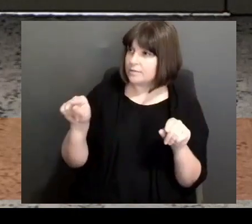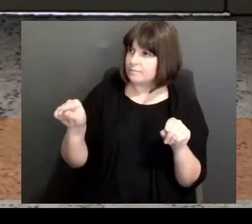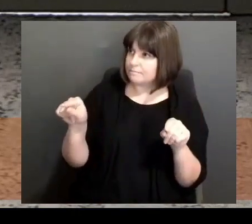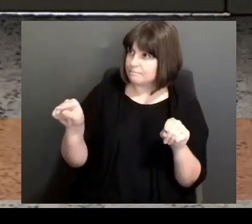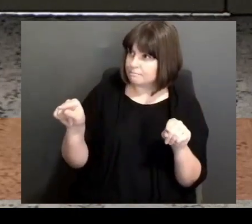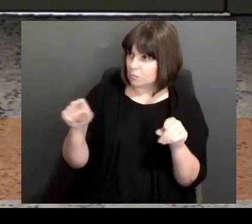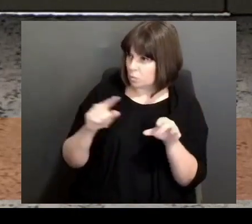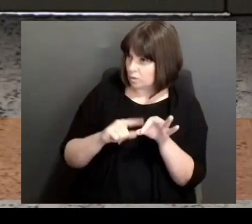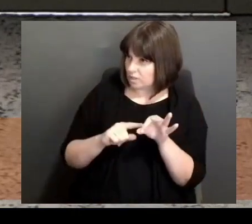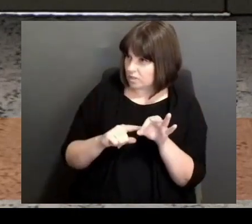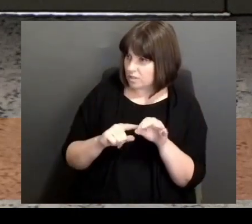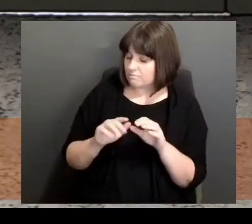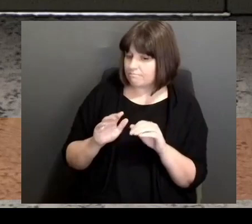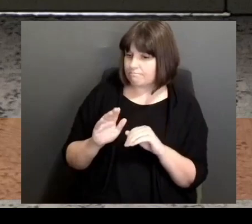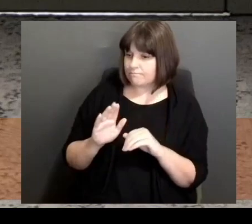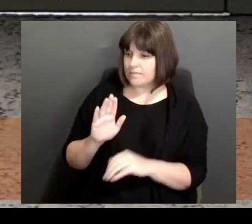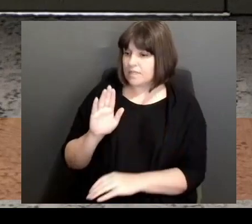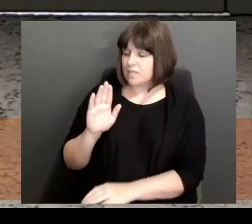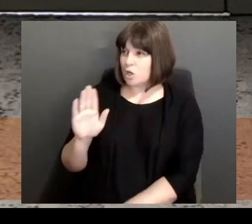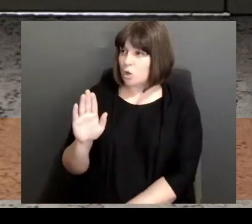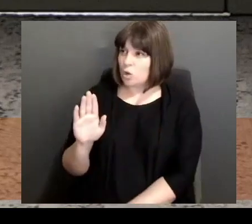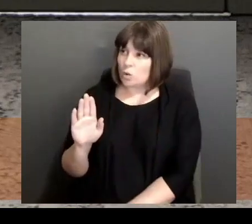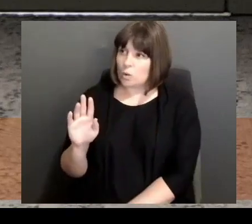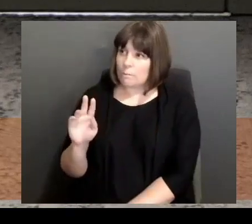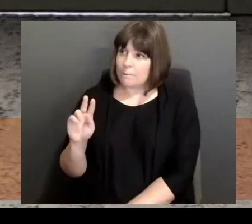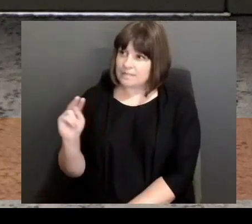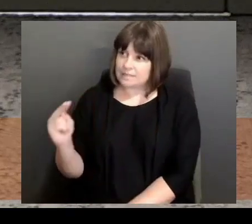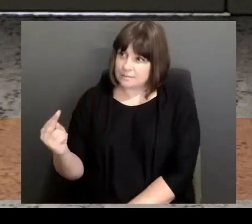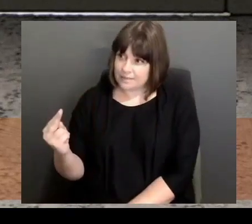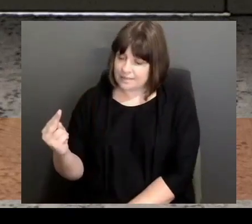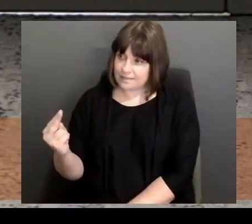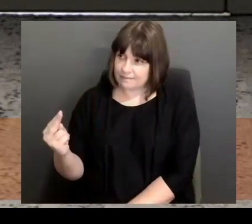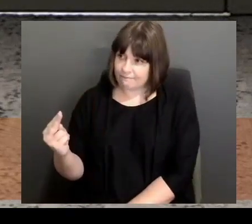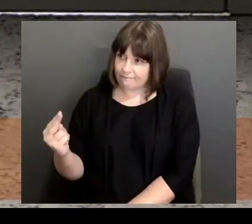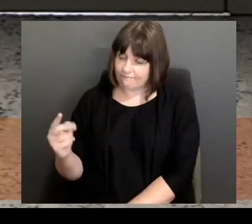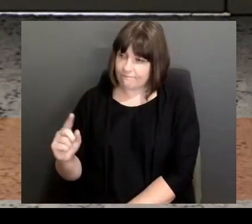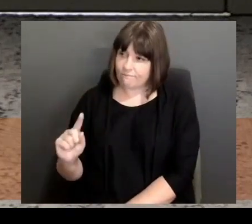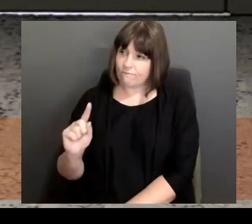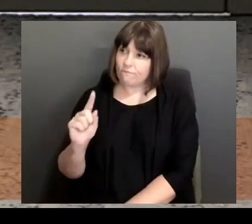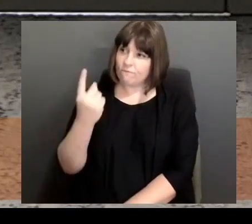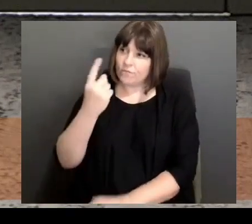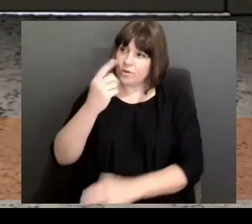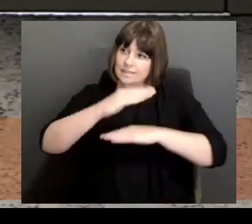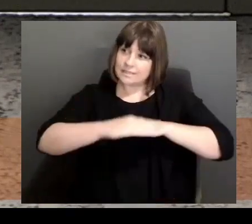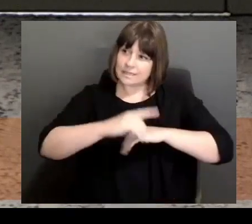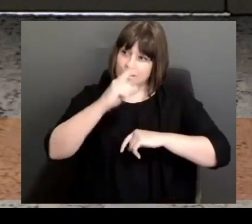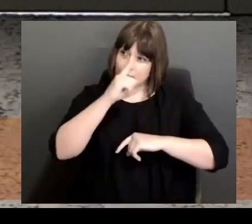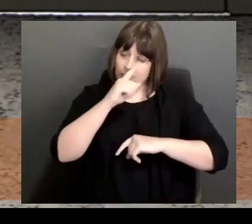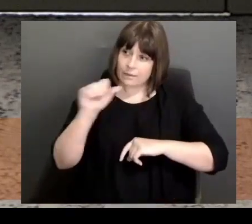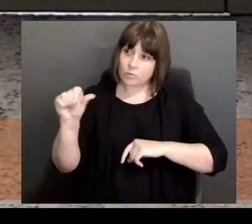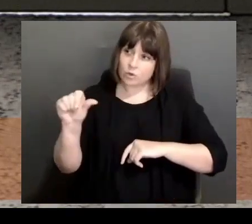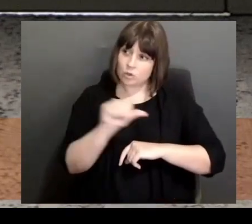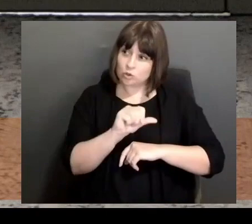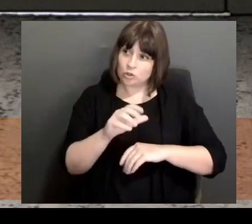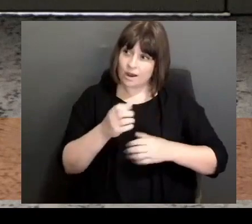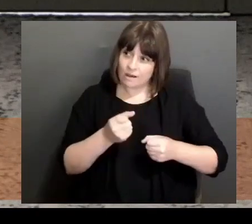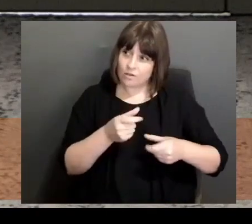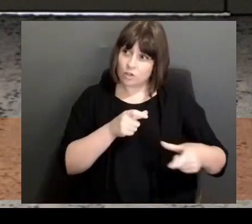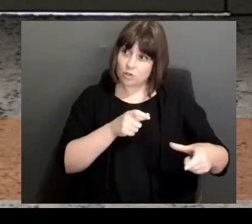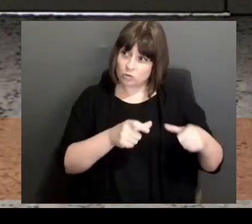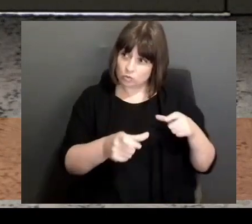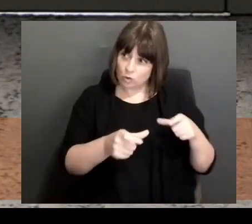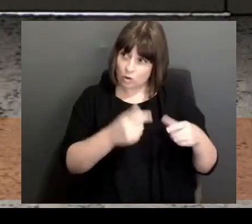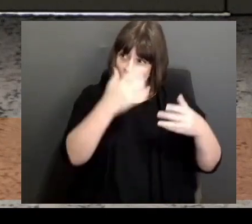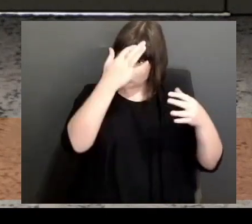Is it your view that First Nations people should have the authority to decide who and